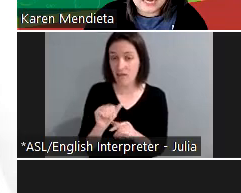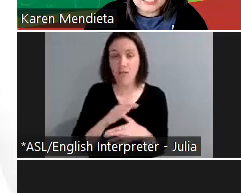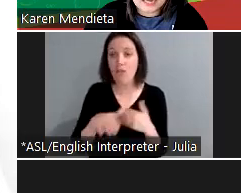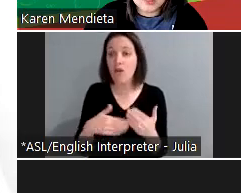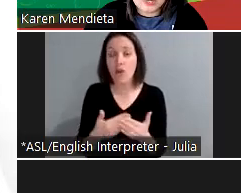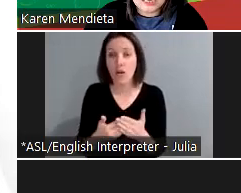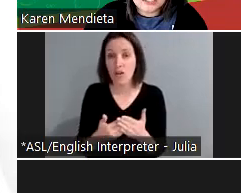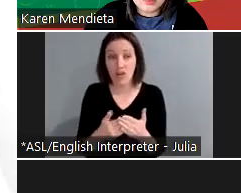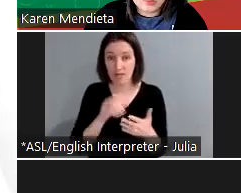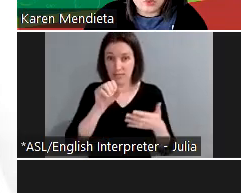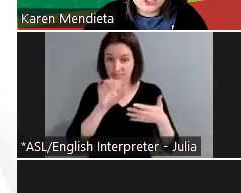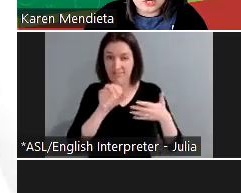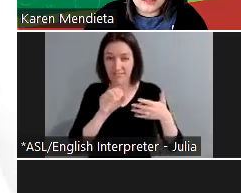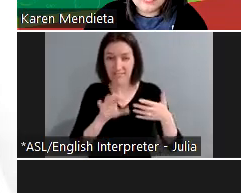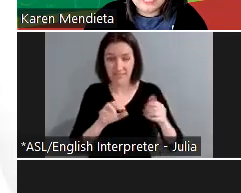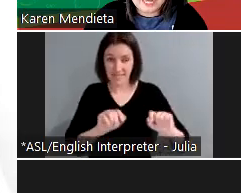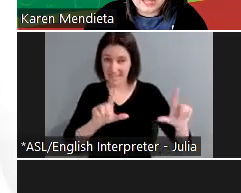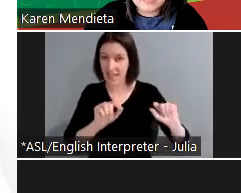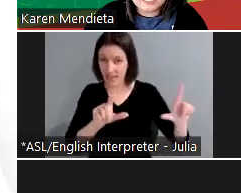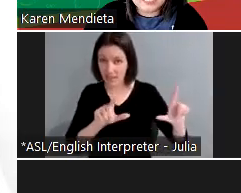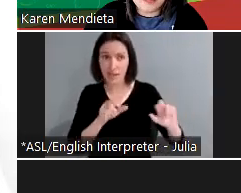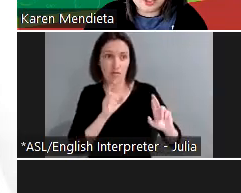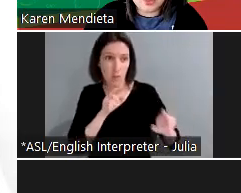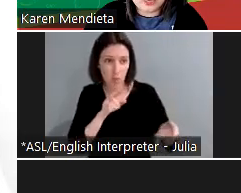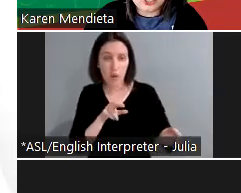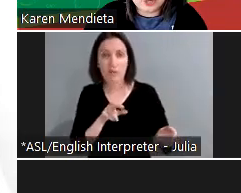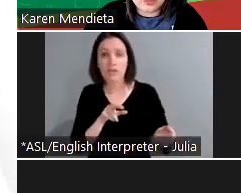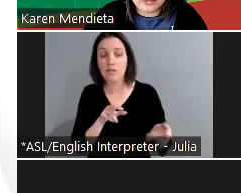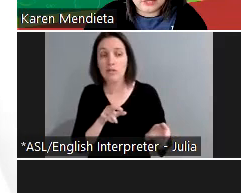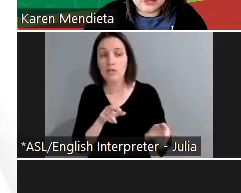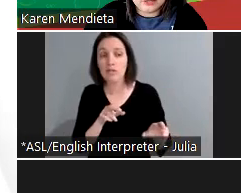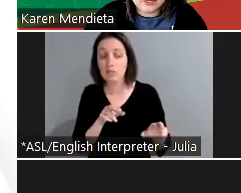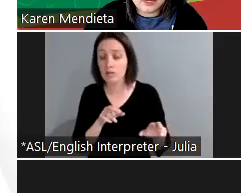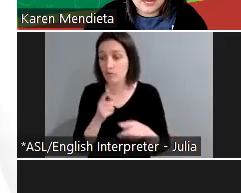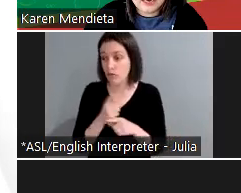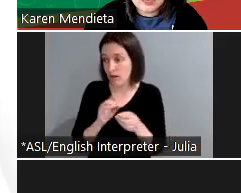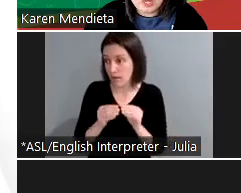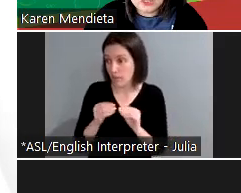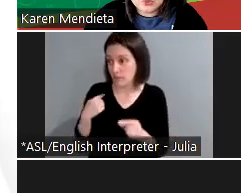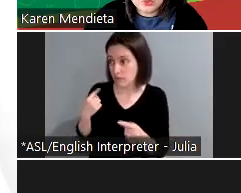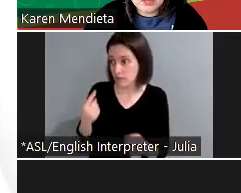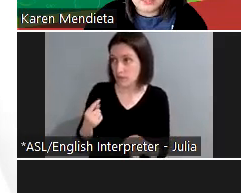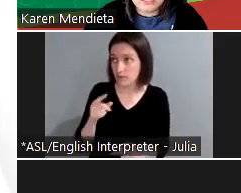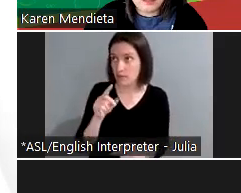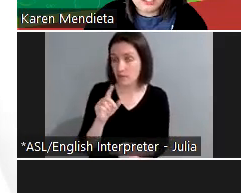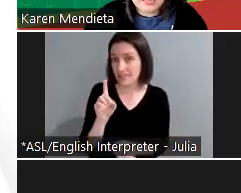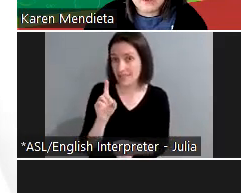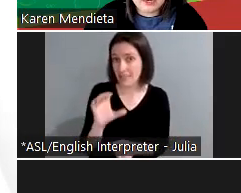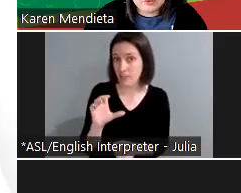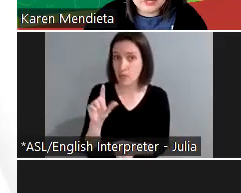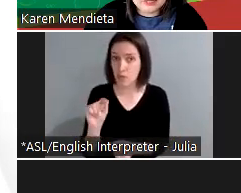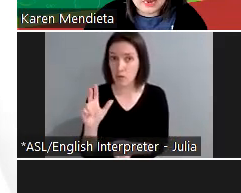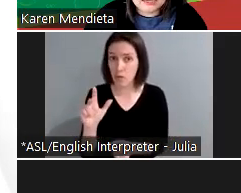these slides, as well as the reports, are up to date as of December 2023. It is possible that the numbers